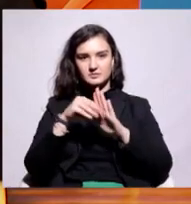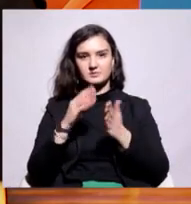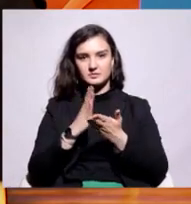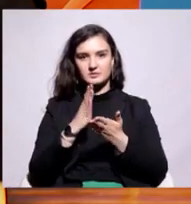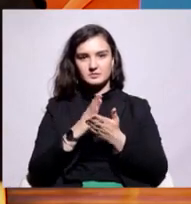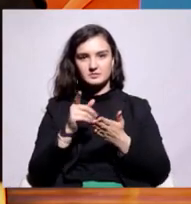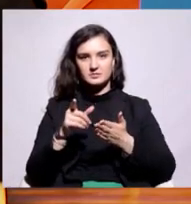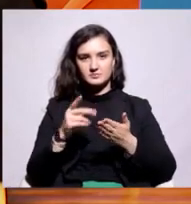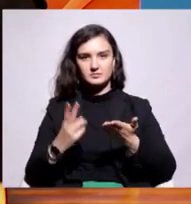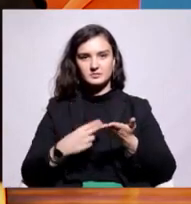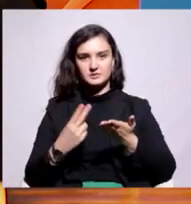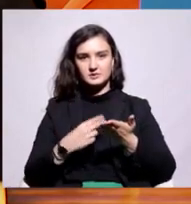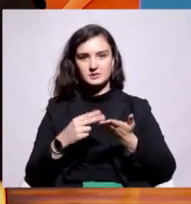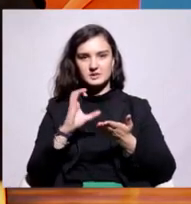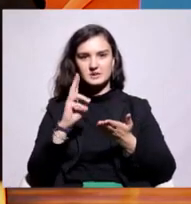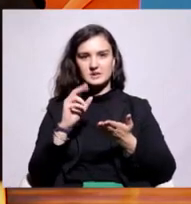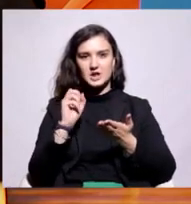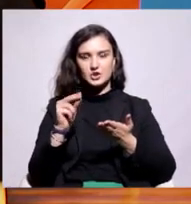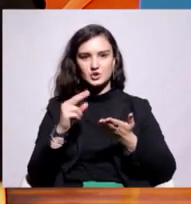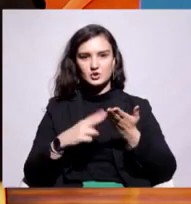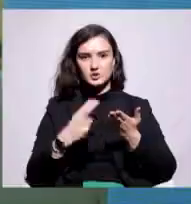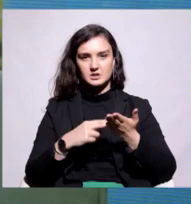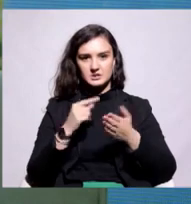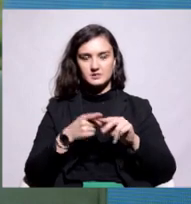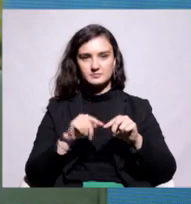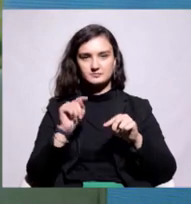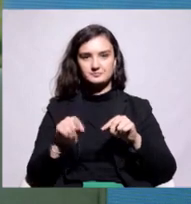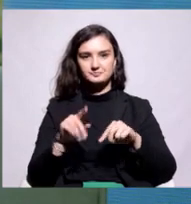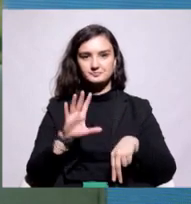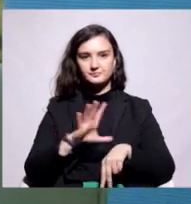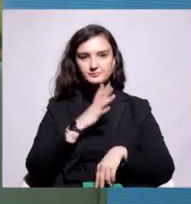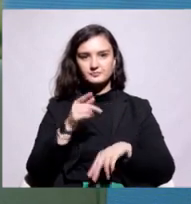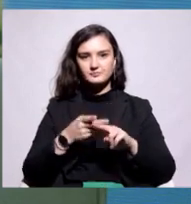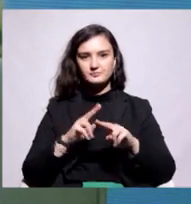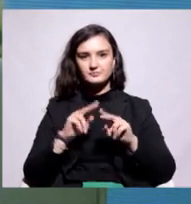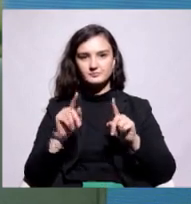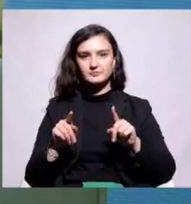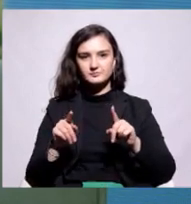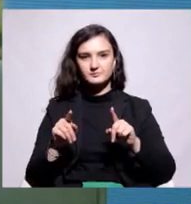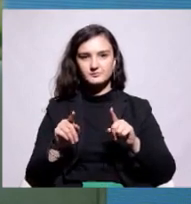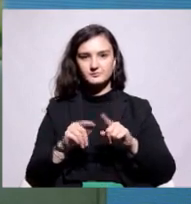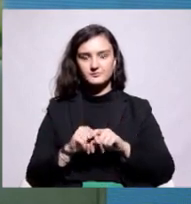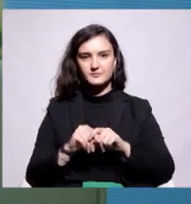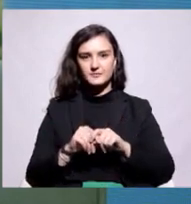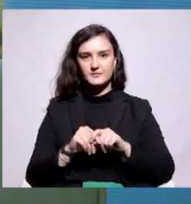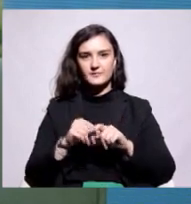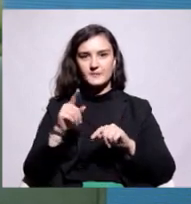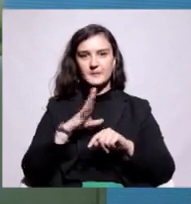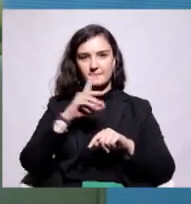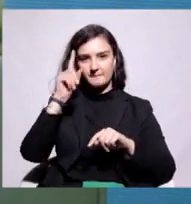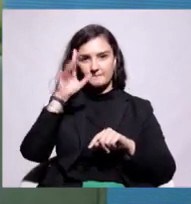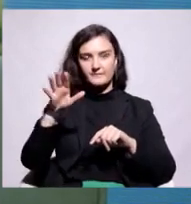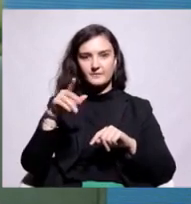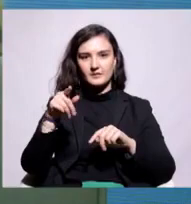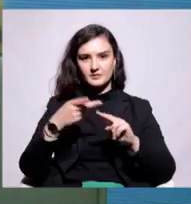it the sketchbook. It earned him an enthusiastic fan base, and he was popular in the United